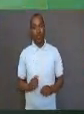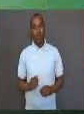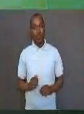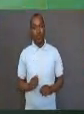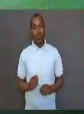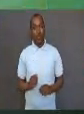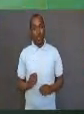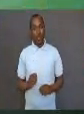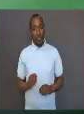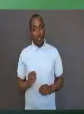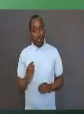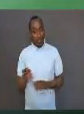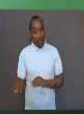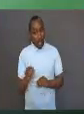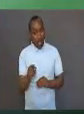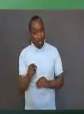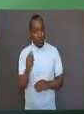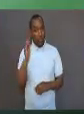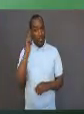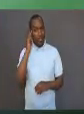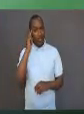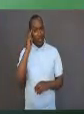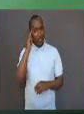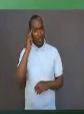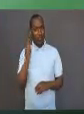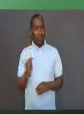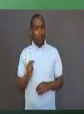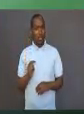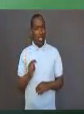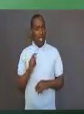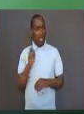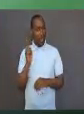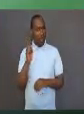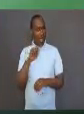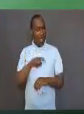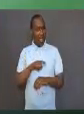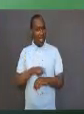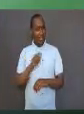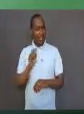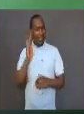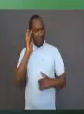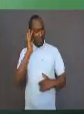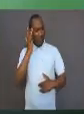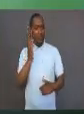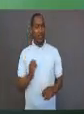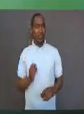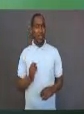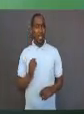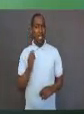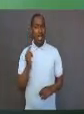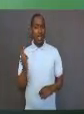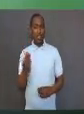Do you remember a time when you were sick after you ate